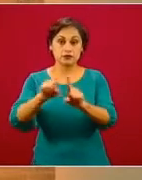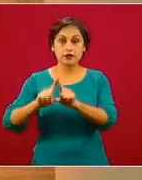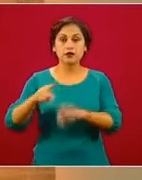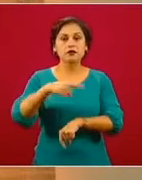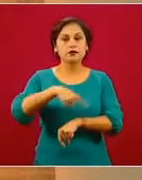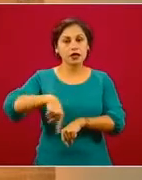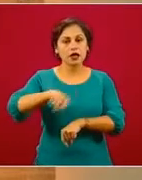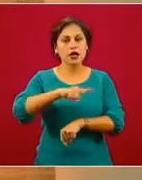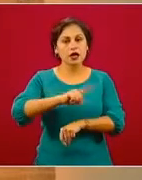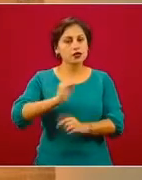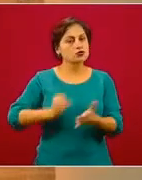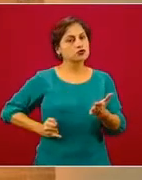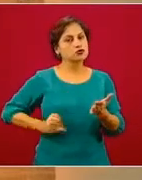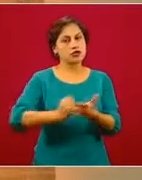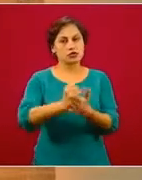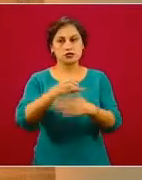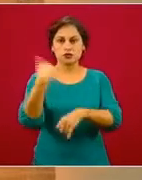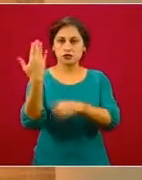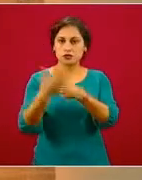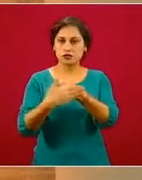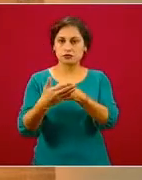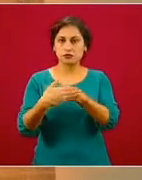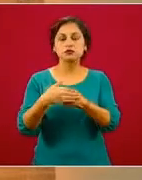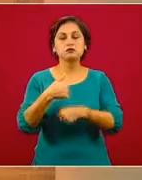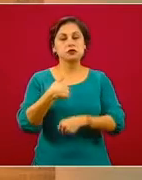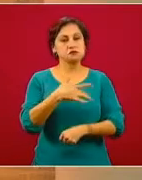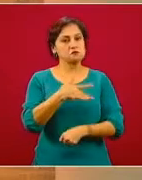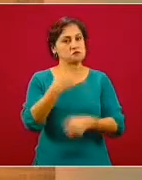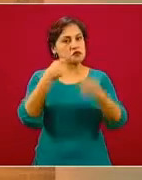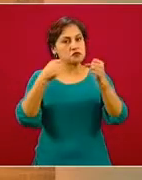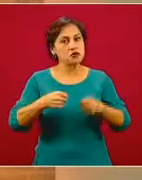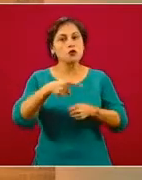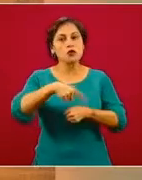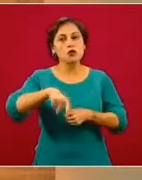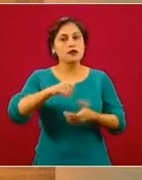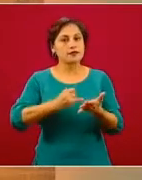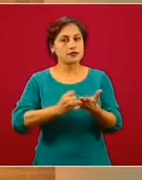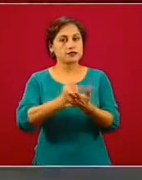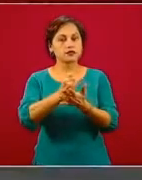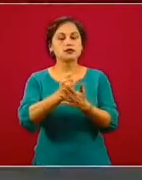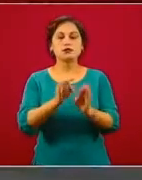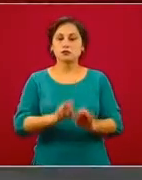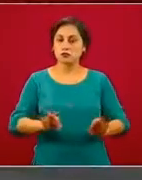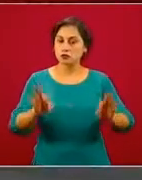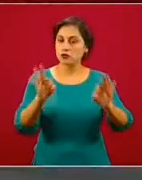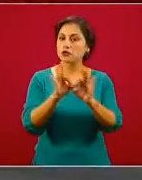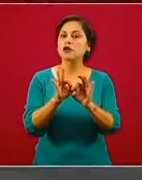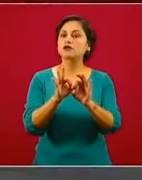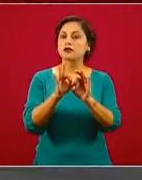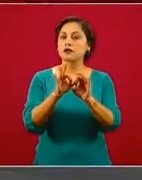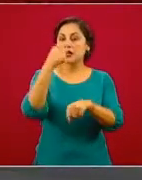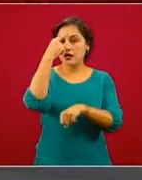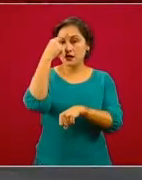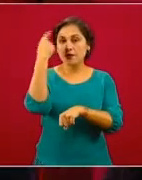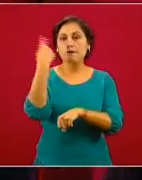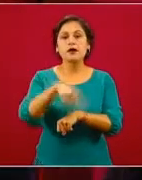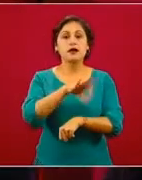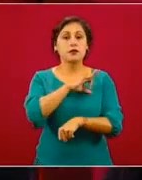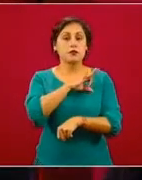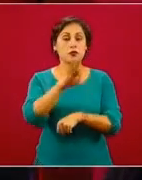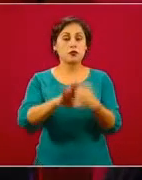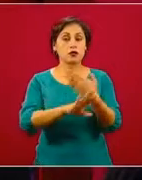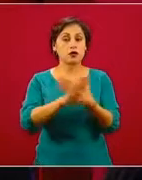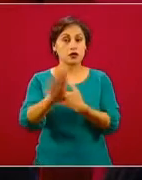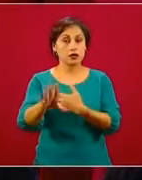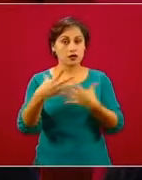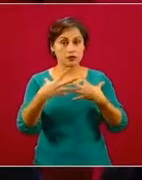be making, I'm sure, the appropriate decisions at the given time. They will be deciding